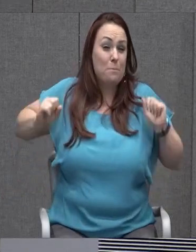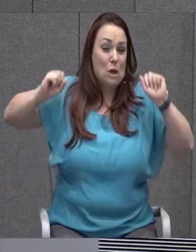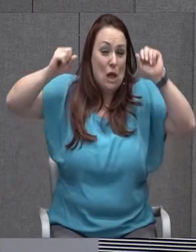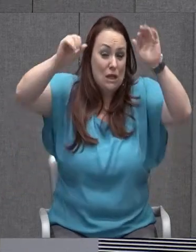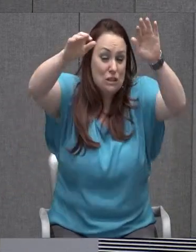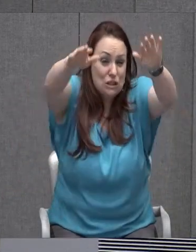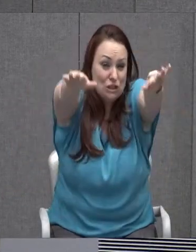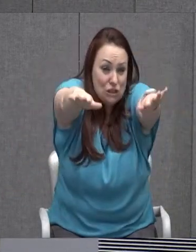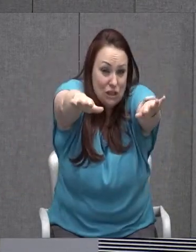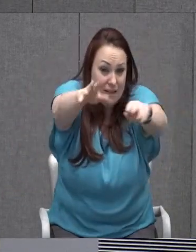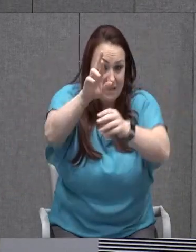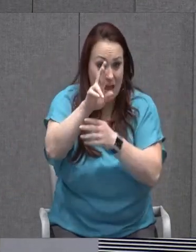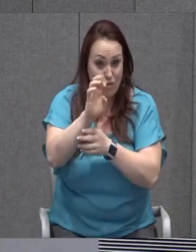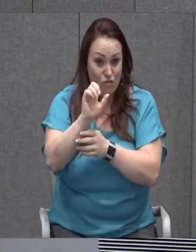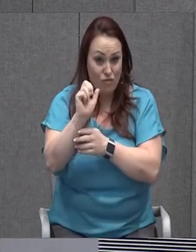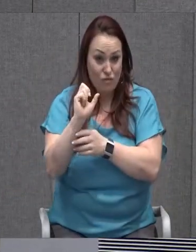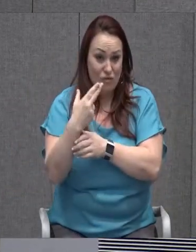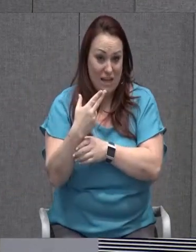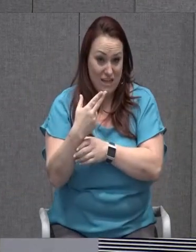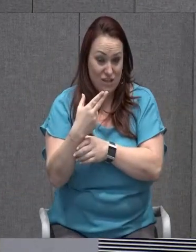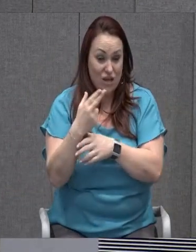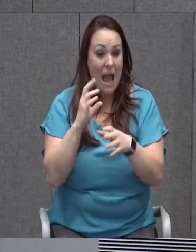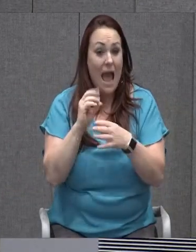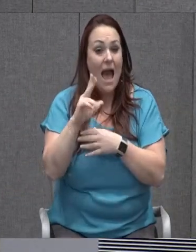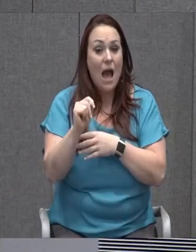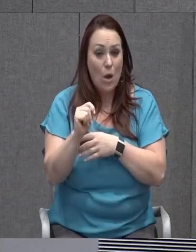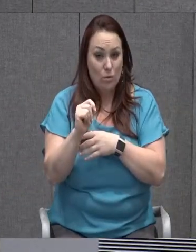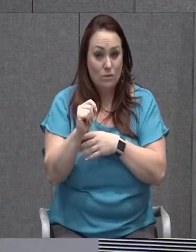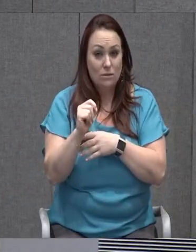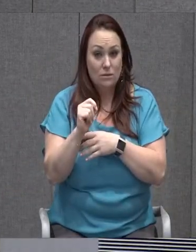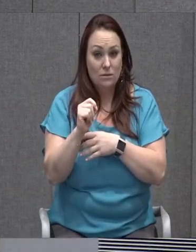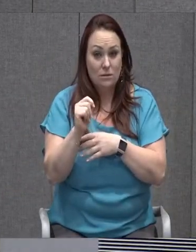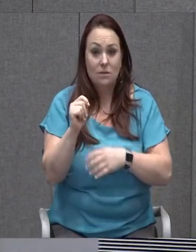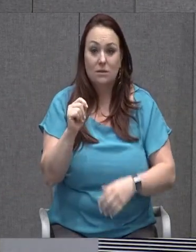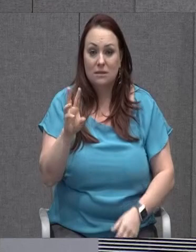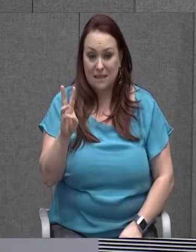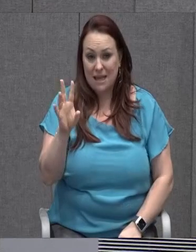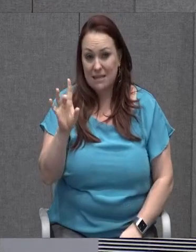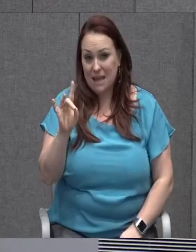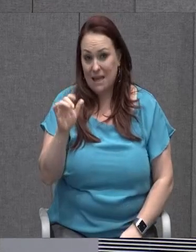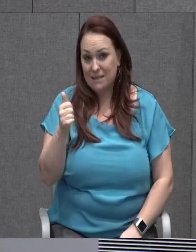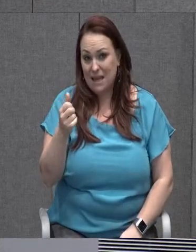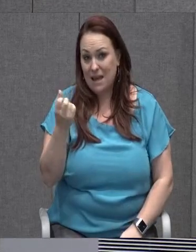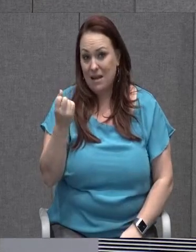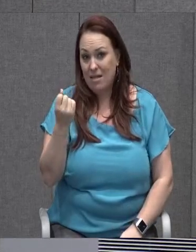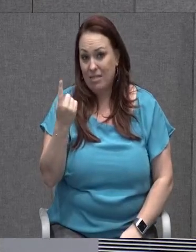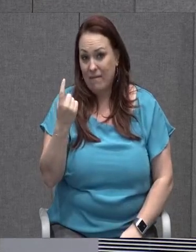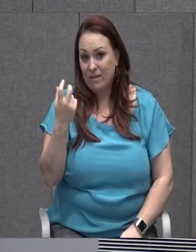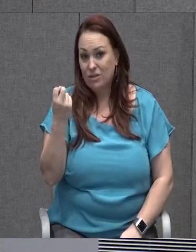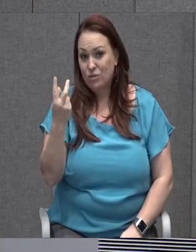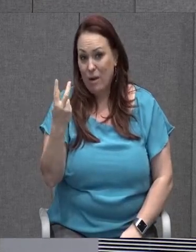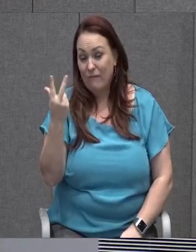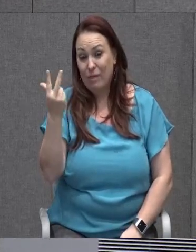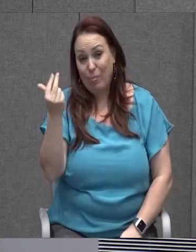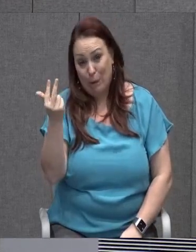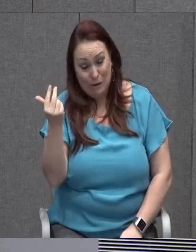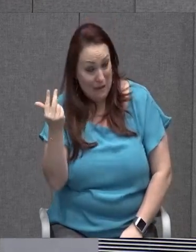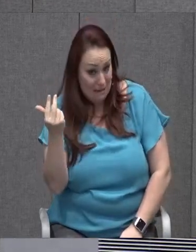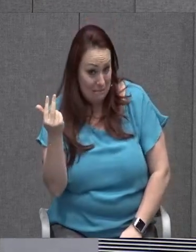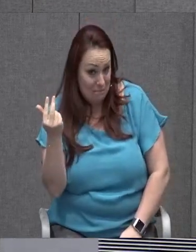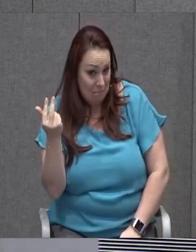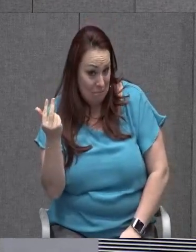reaching out. Reaching out. Let's try it. How many is Okay. that? 2, 6, 8, 10, 11, 12, 13 maybe?